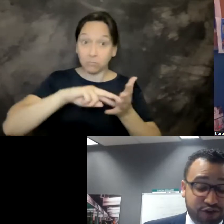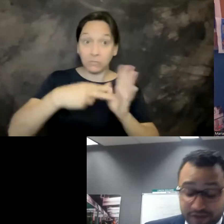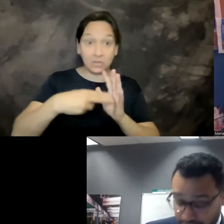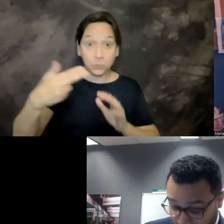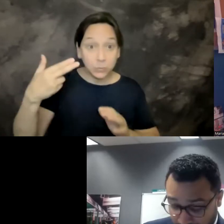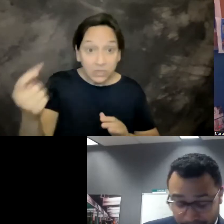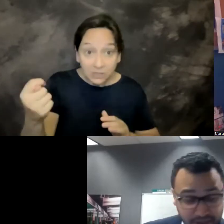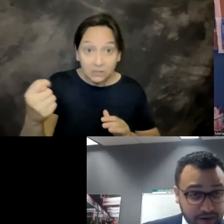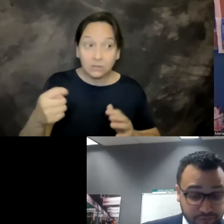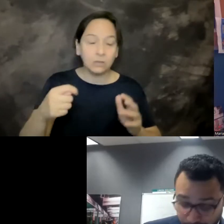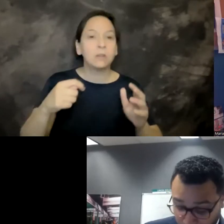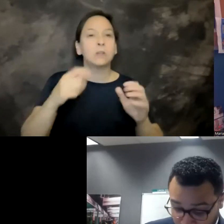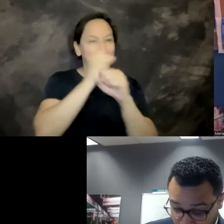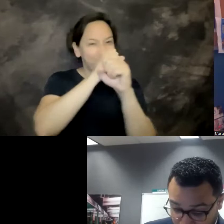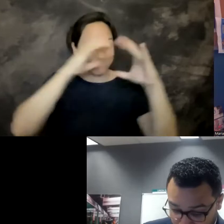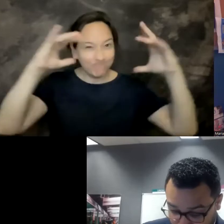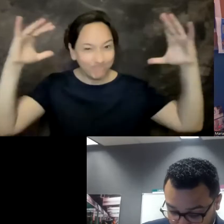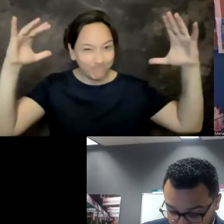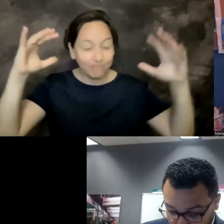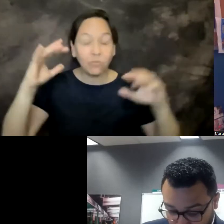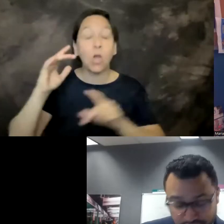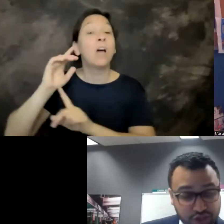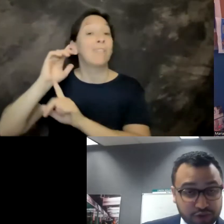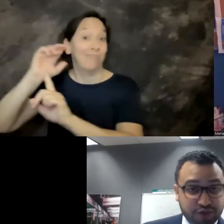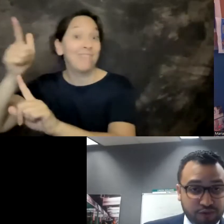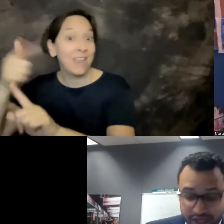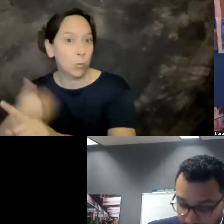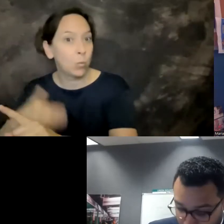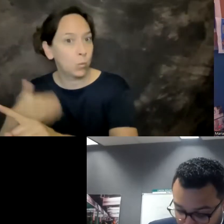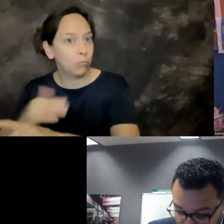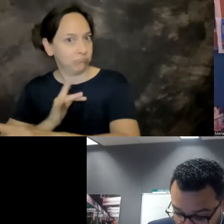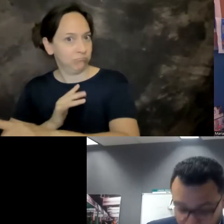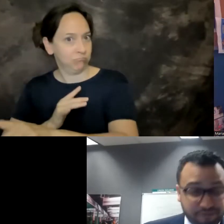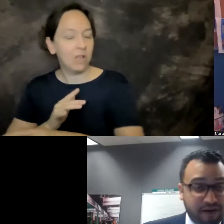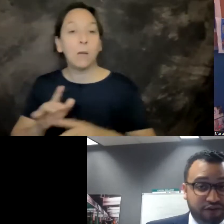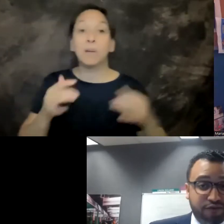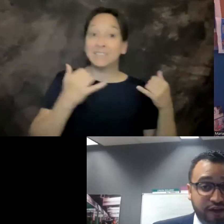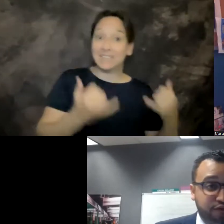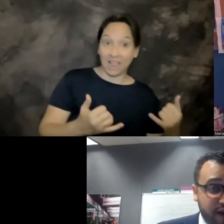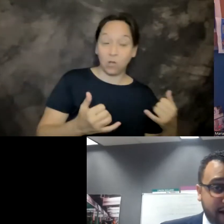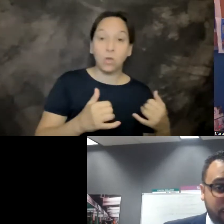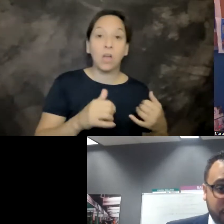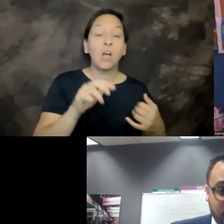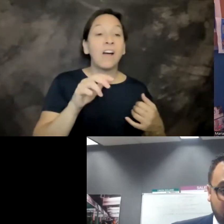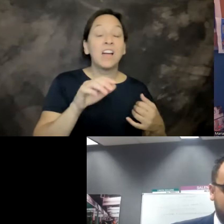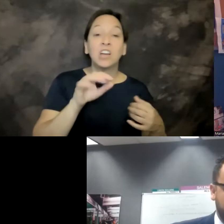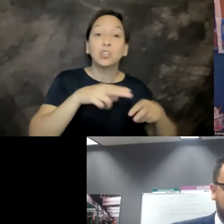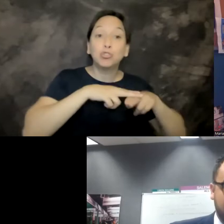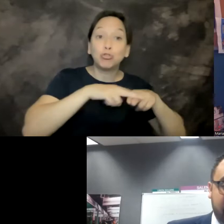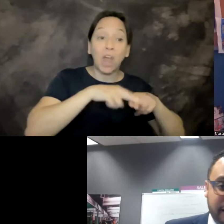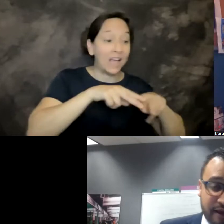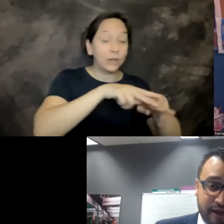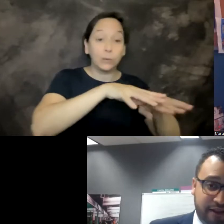better service for folks? During this closure, we're going to be replacing 3,500 feet of track, which will enable